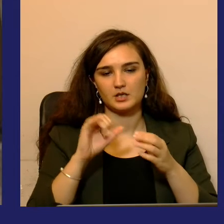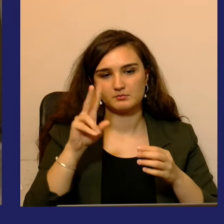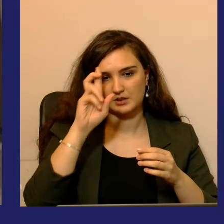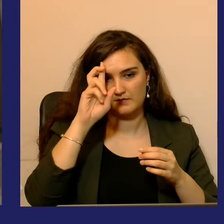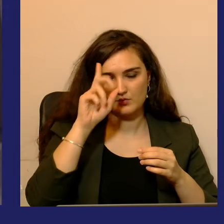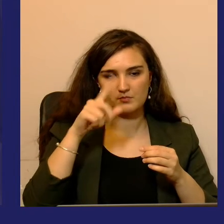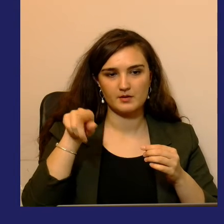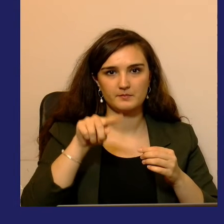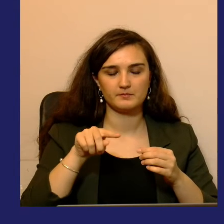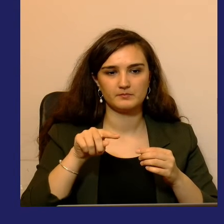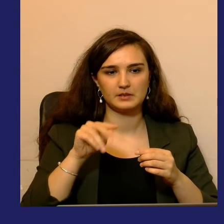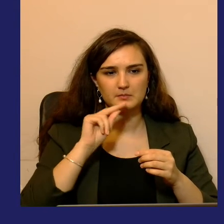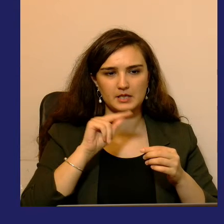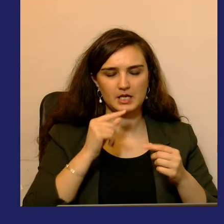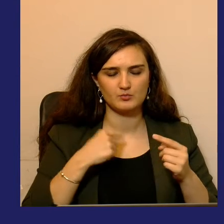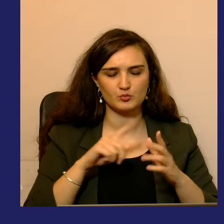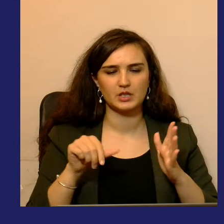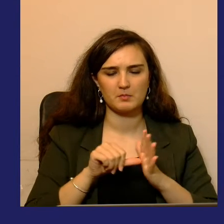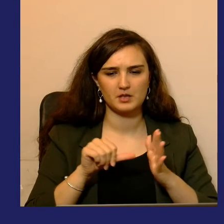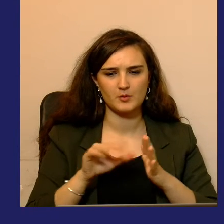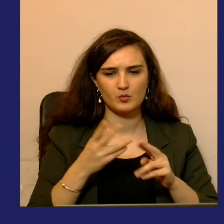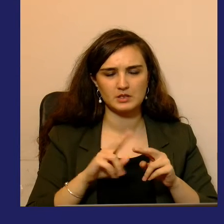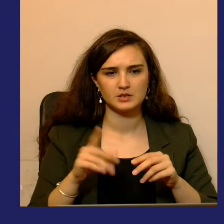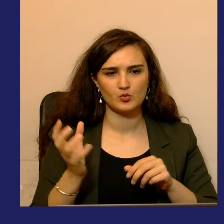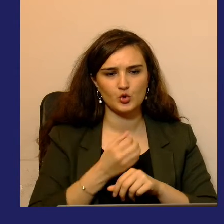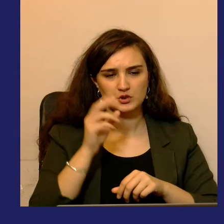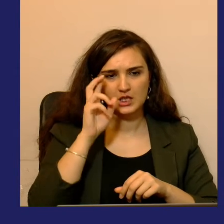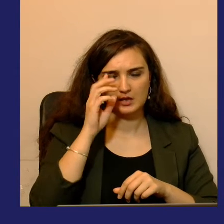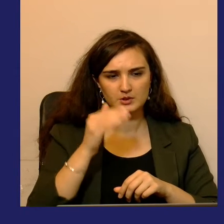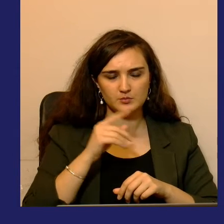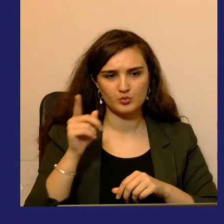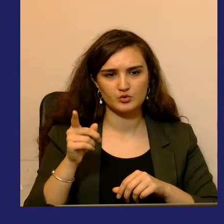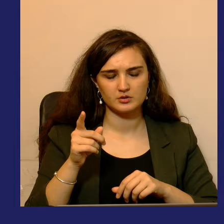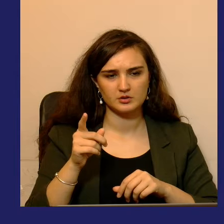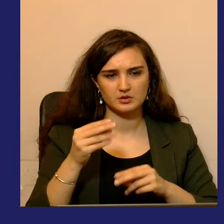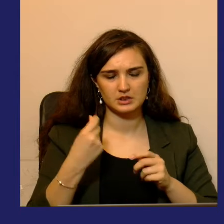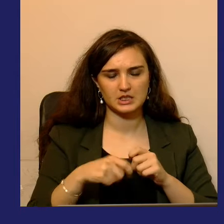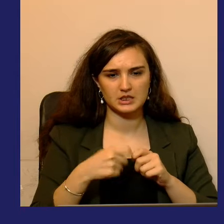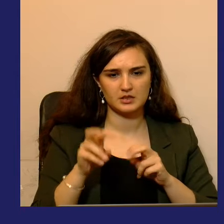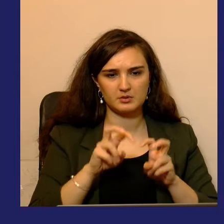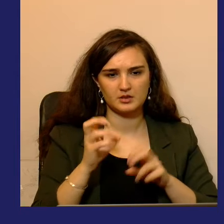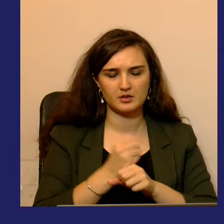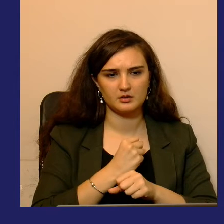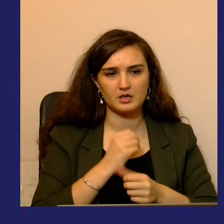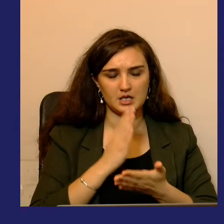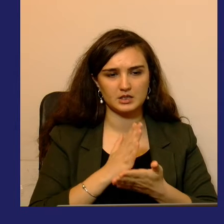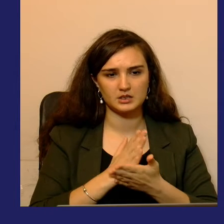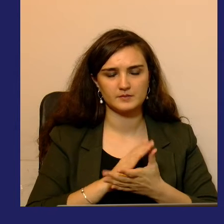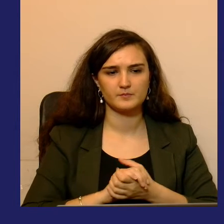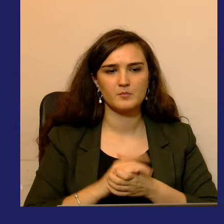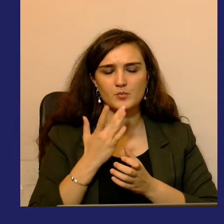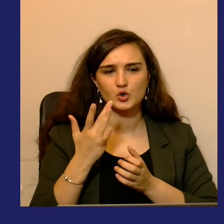coming from the state is coming from the political party. Are there other cases that the Georgian Young Lawyers Association